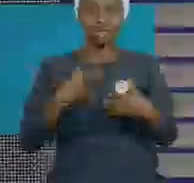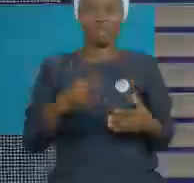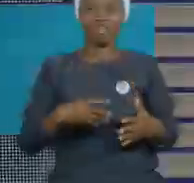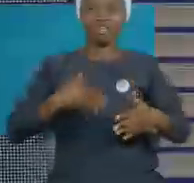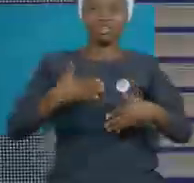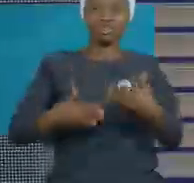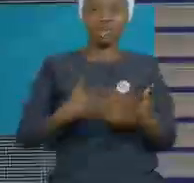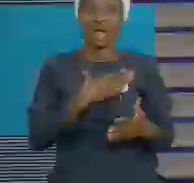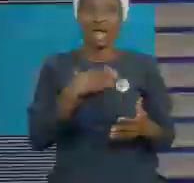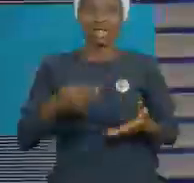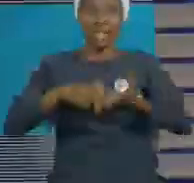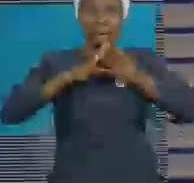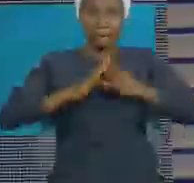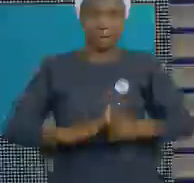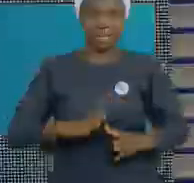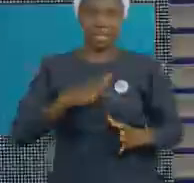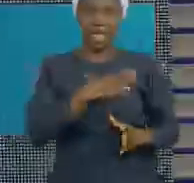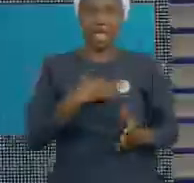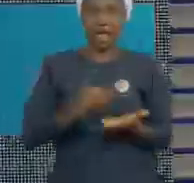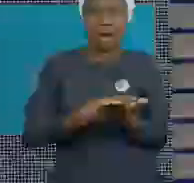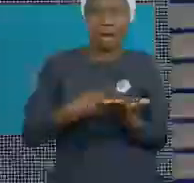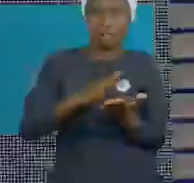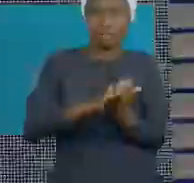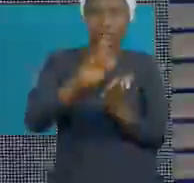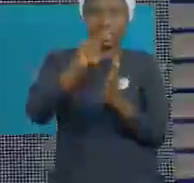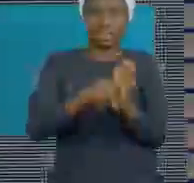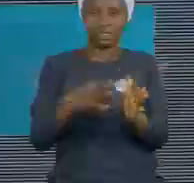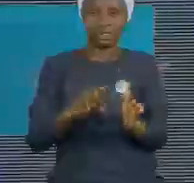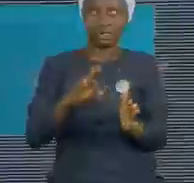the peace and the righteousness of His kingdom.